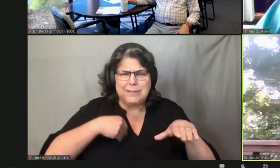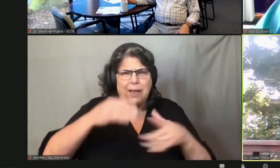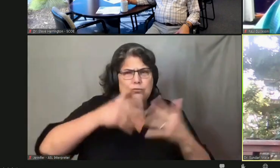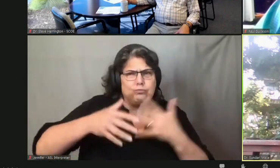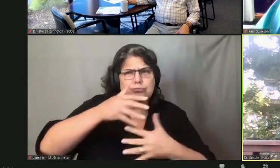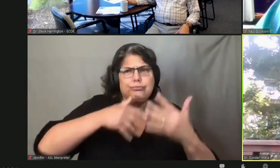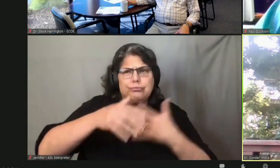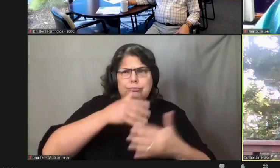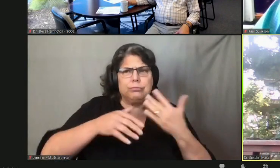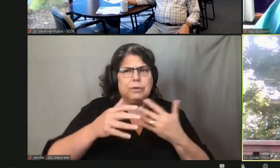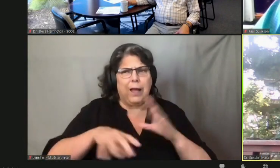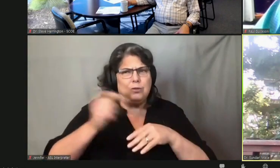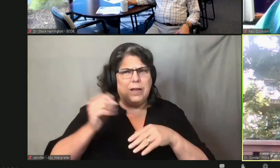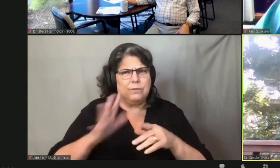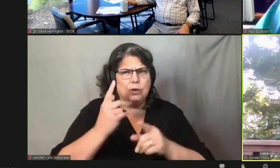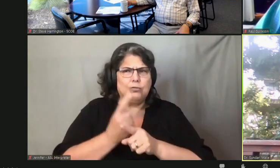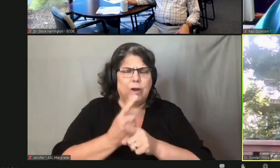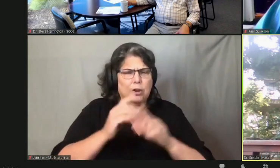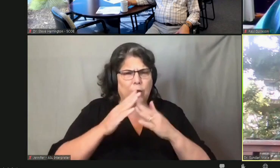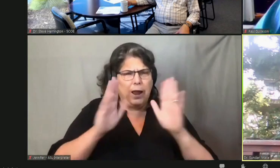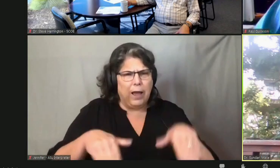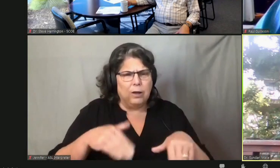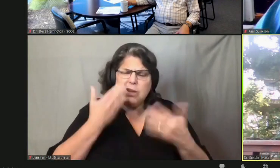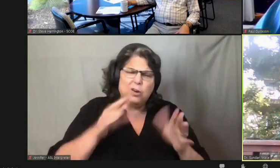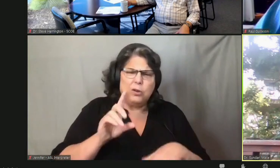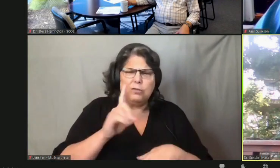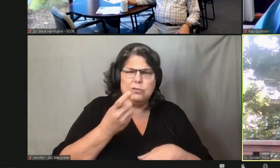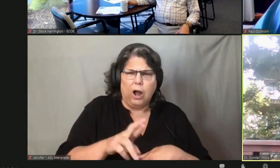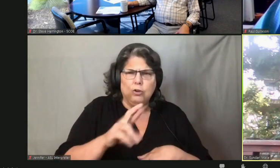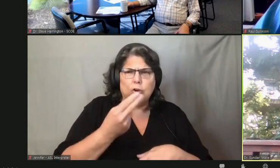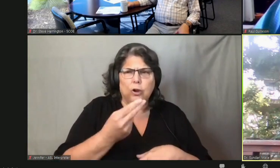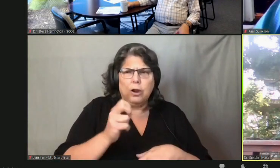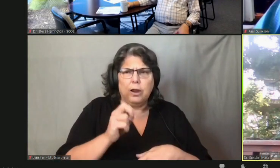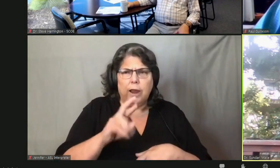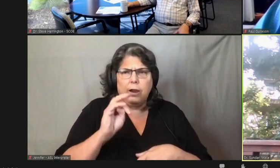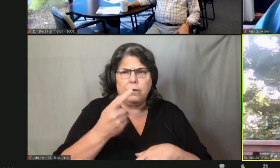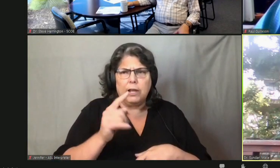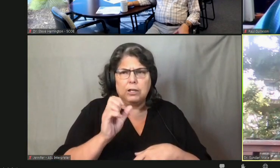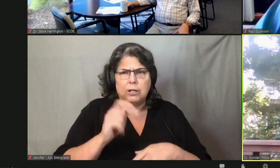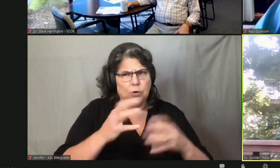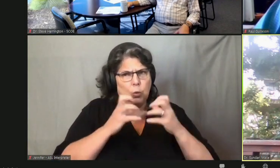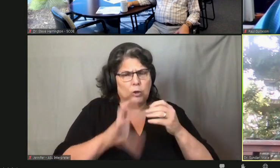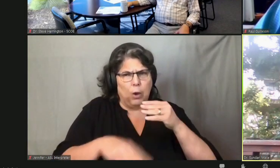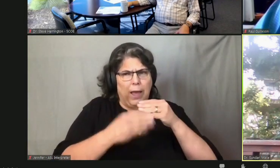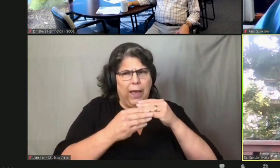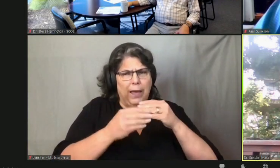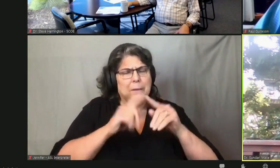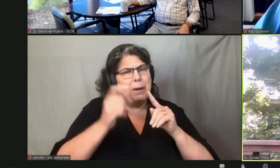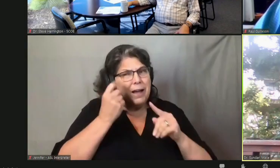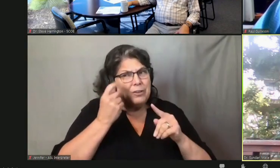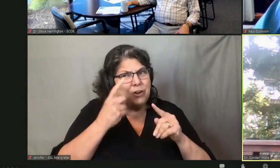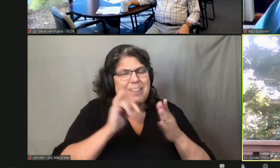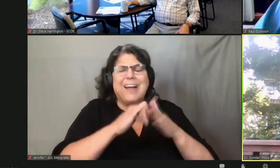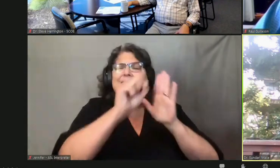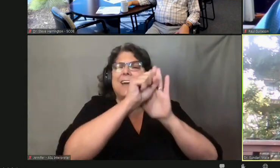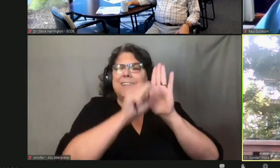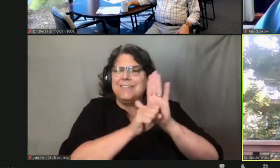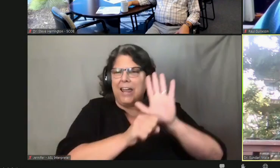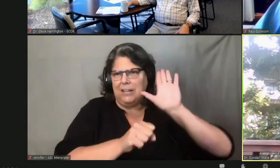household. I don't know if Dr. Harrington wants to add anything to that, but again, keep in mind, this is a state-led